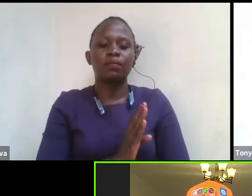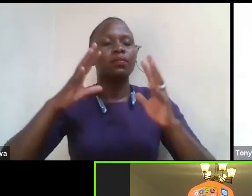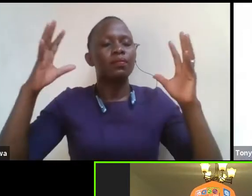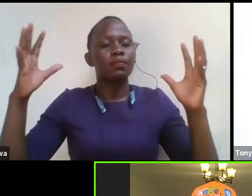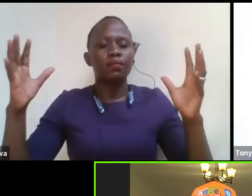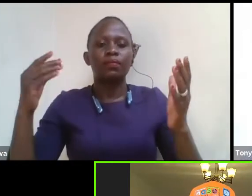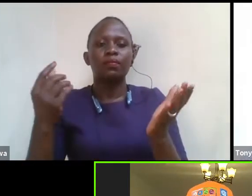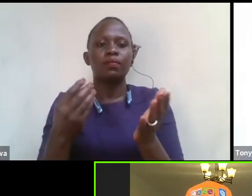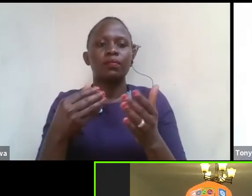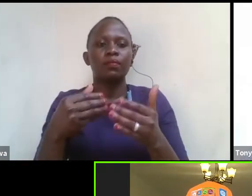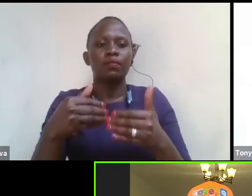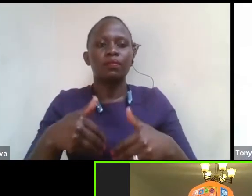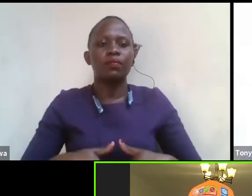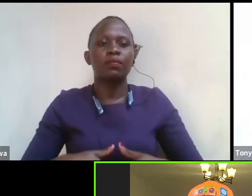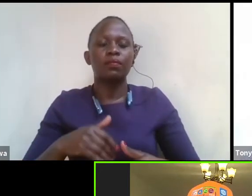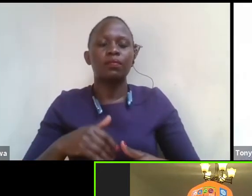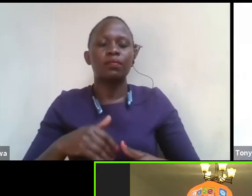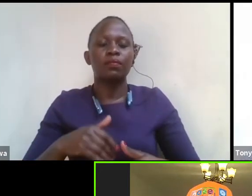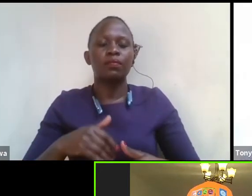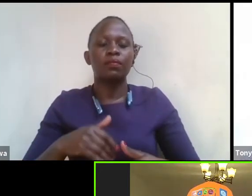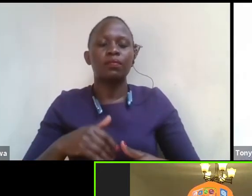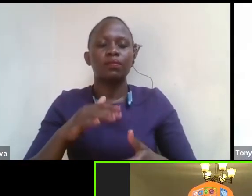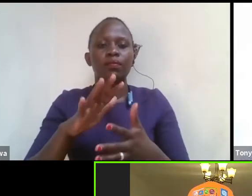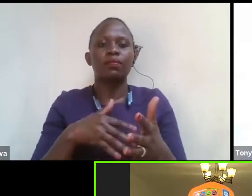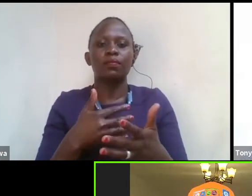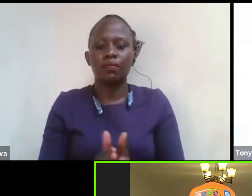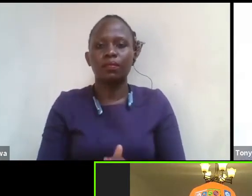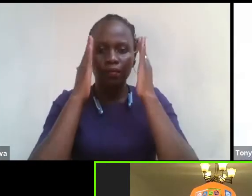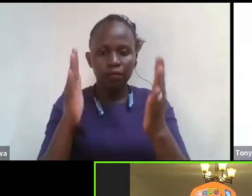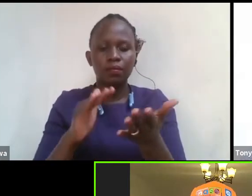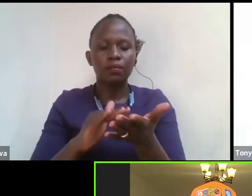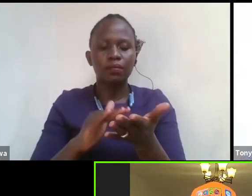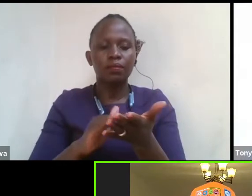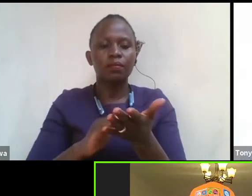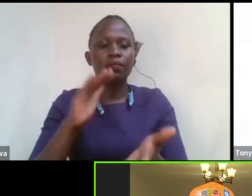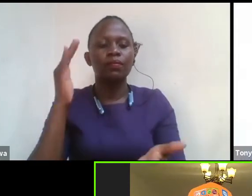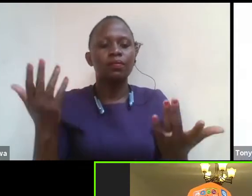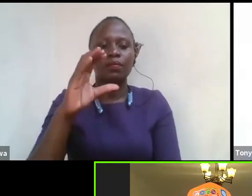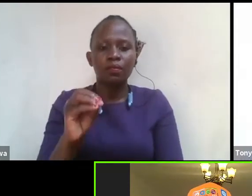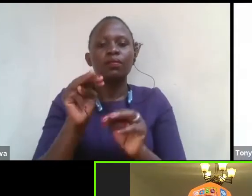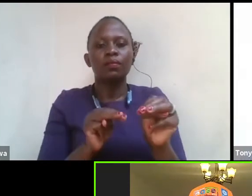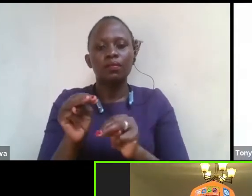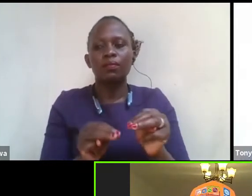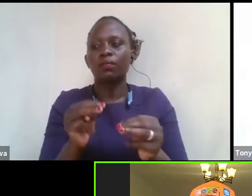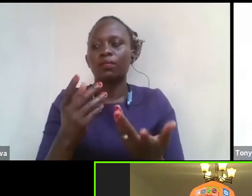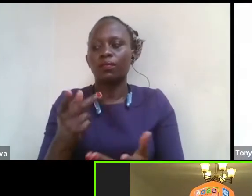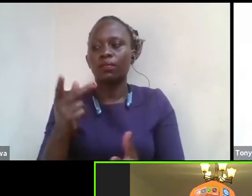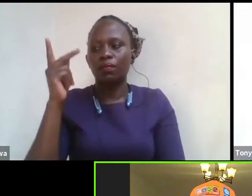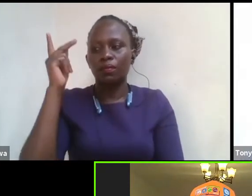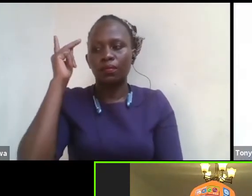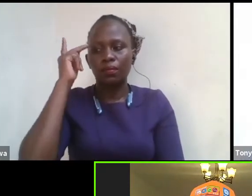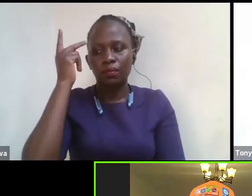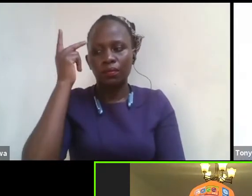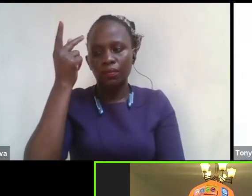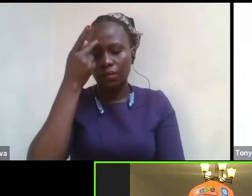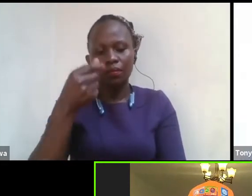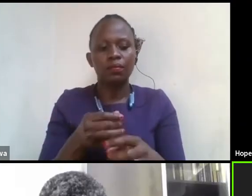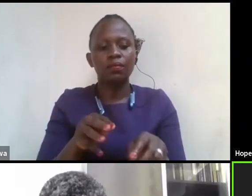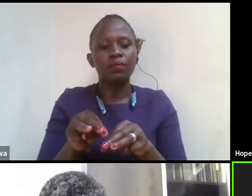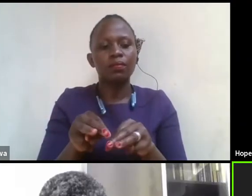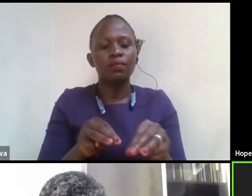specialization is in international involvement, core management practice, policy analysis, research, and the mining sector development. Thank you very much, I